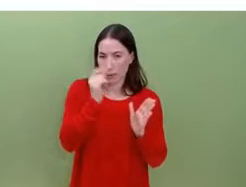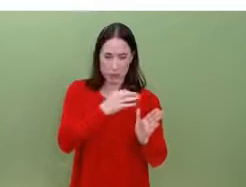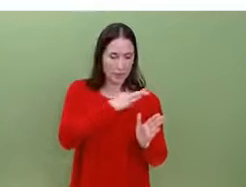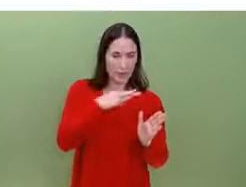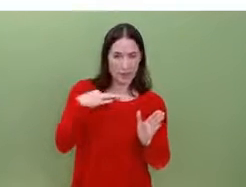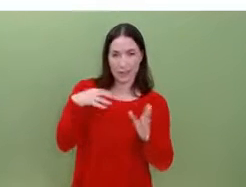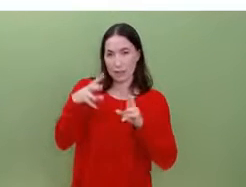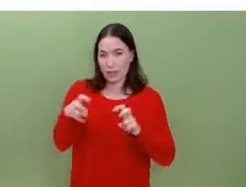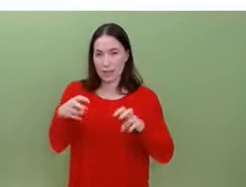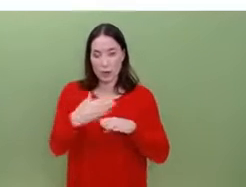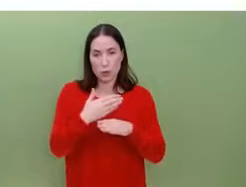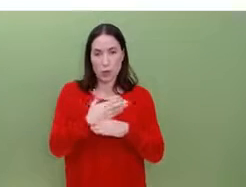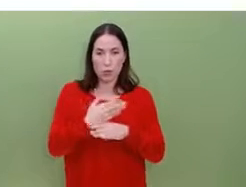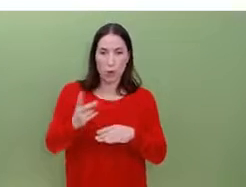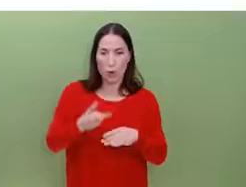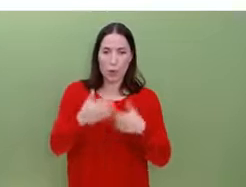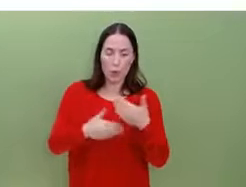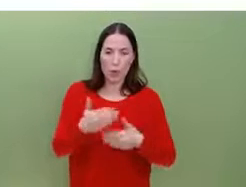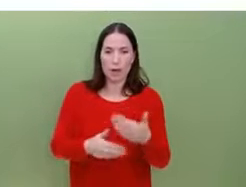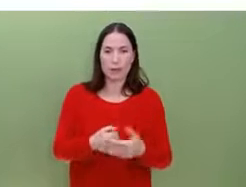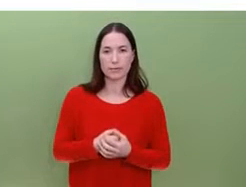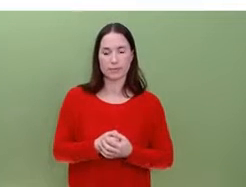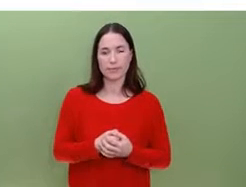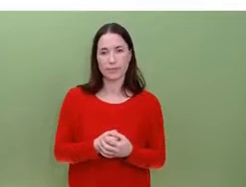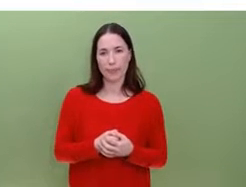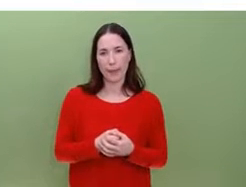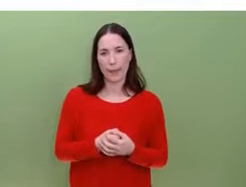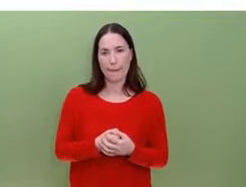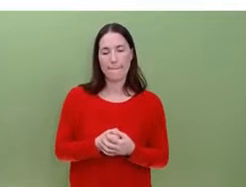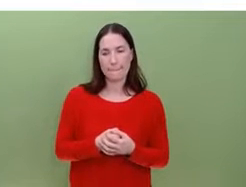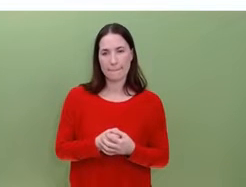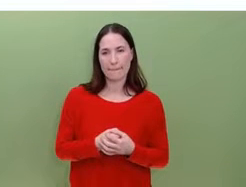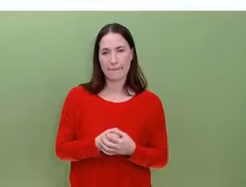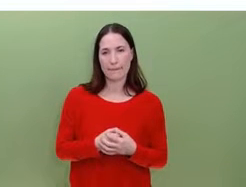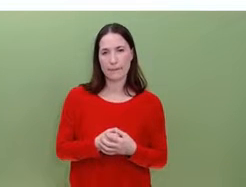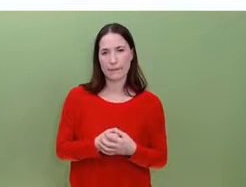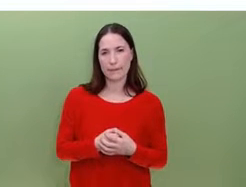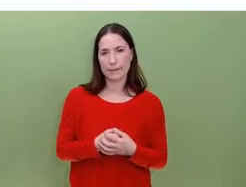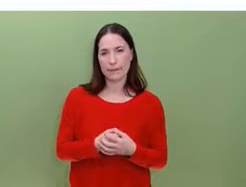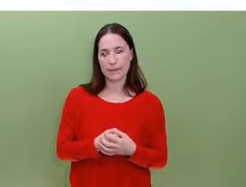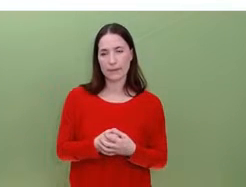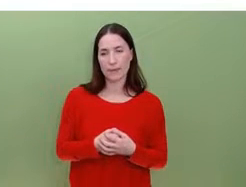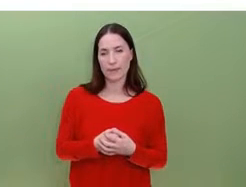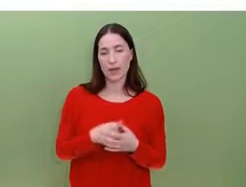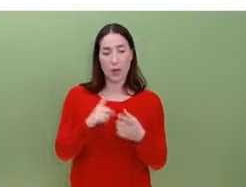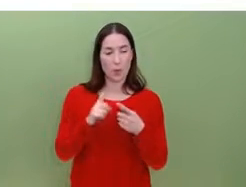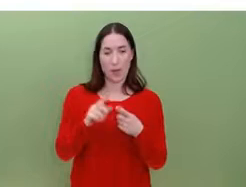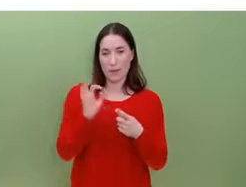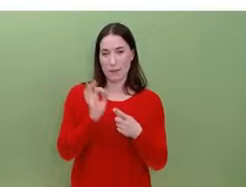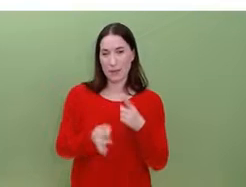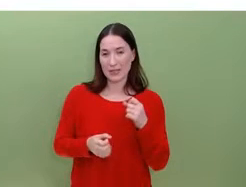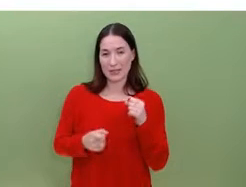So I think one of the important points that that a few of us, led